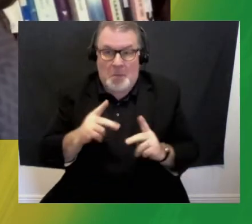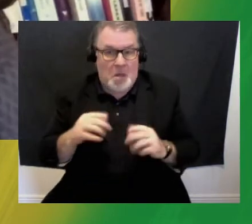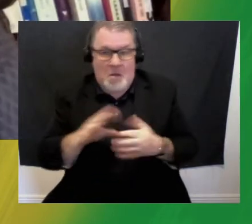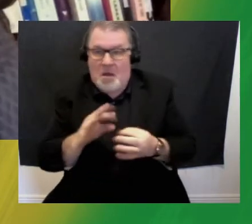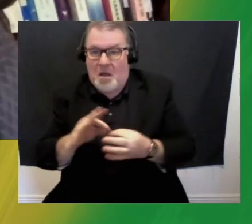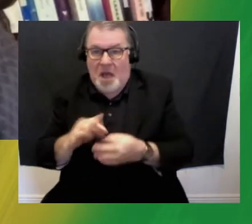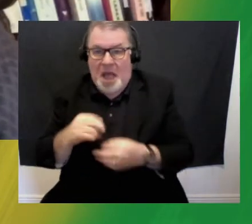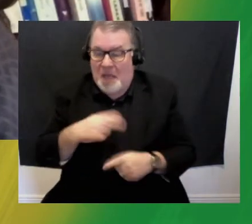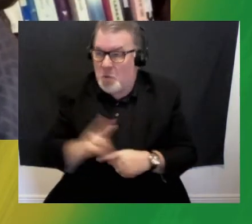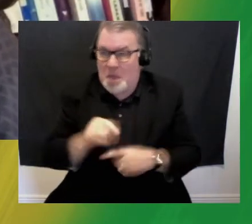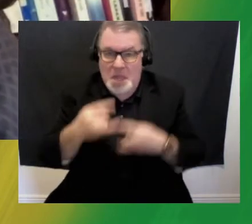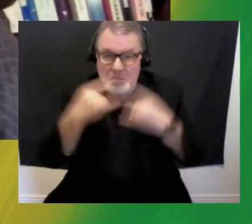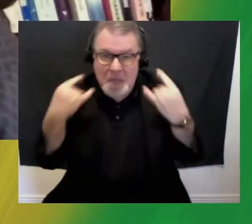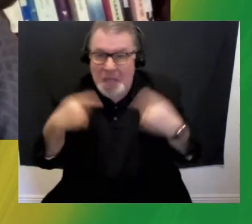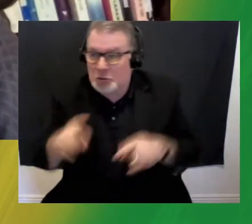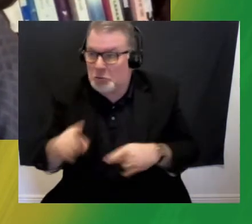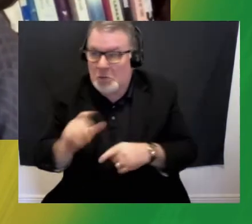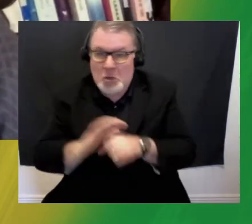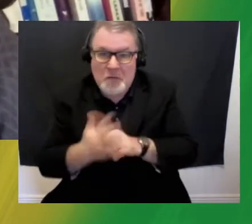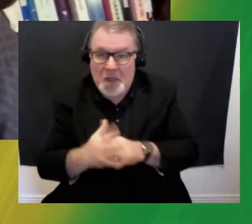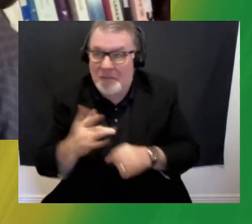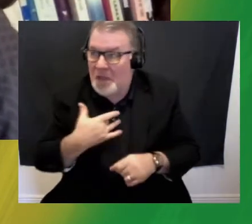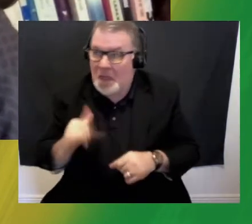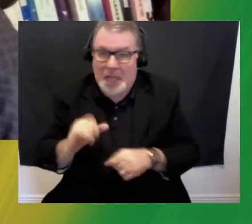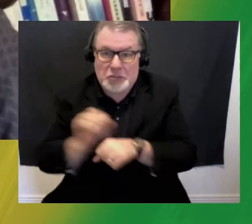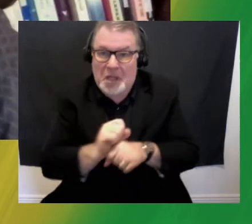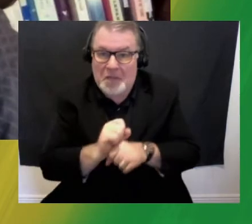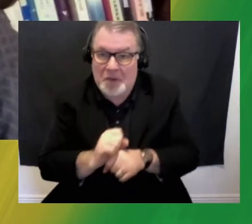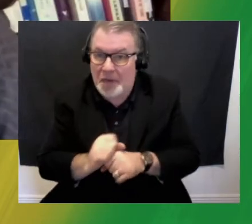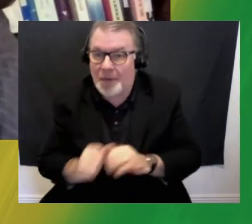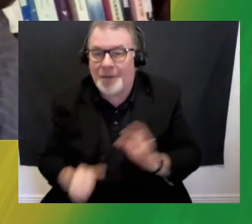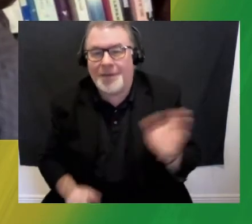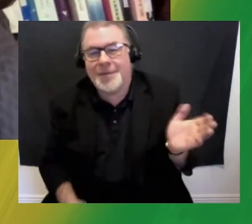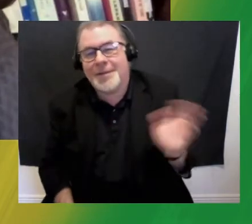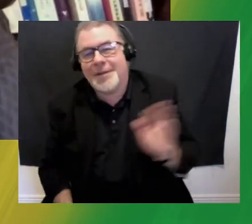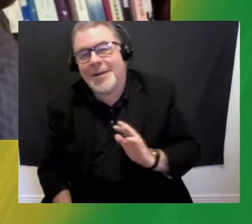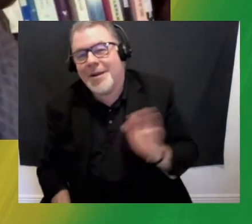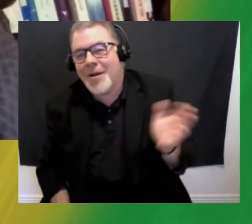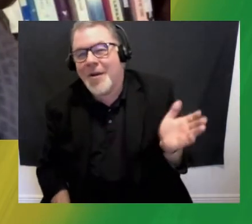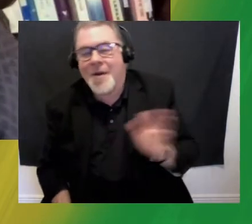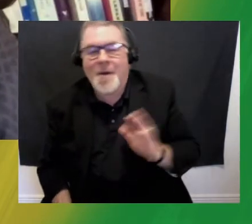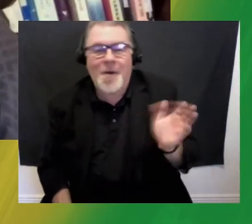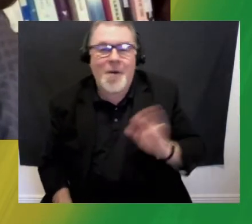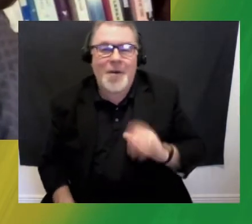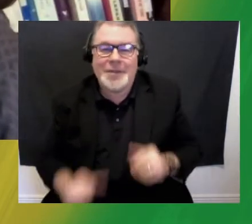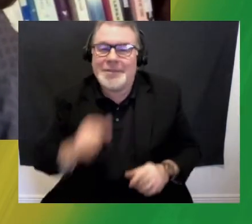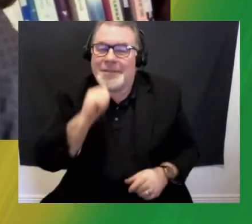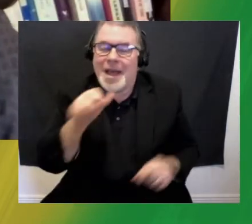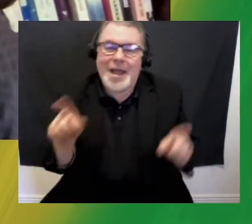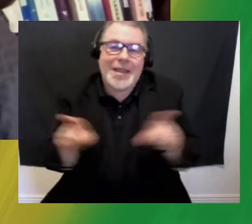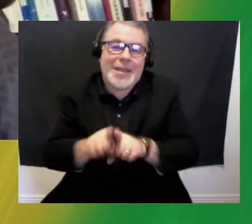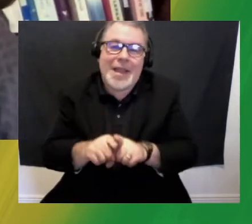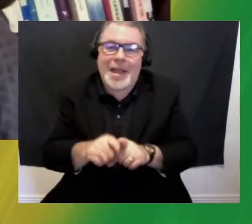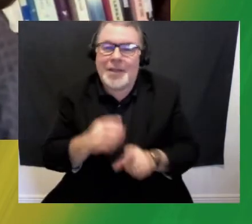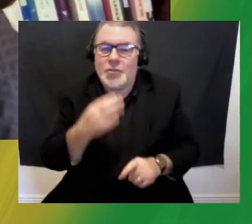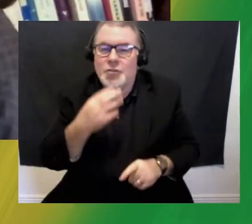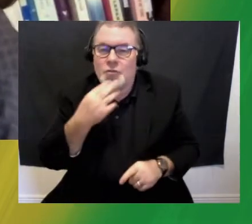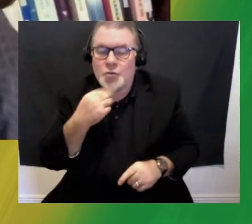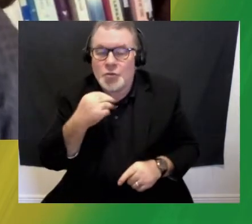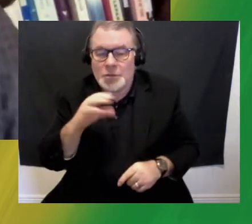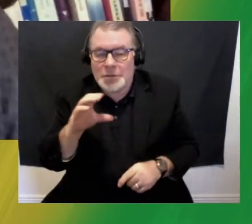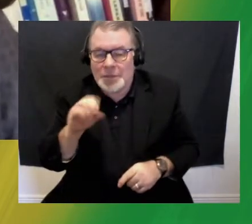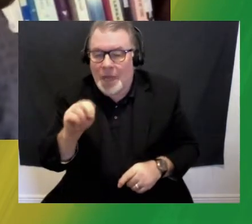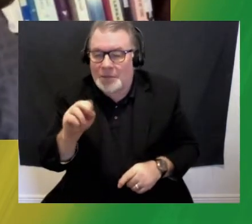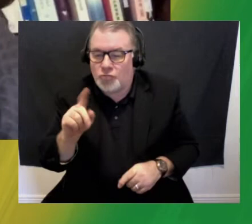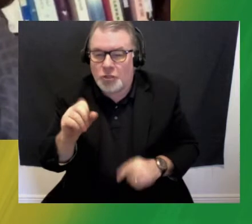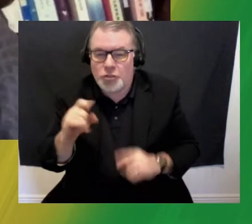this damn mask during COVID. That's like slavery. No, it's not. And it's not like a concentration camp. And it's not like the Nazis. And